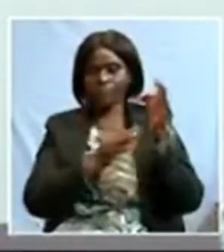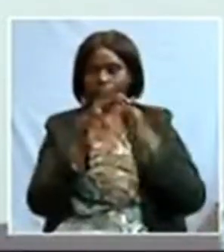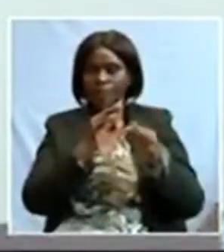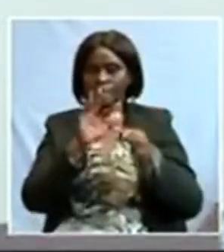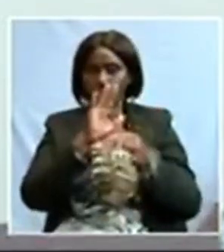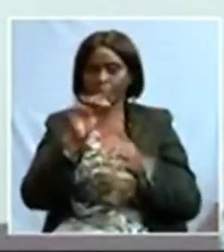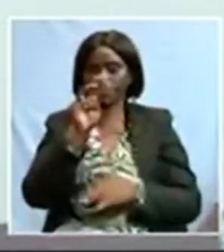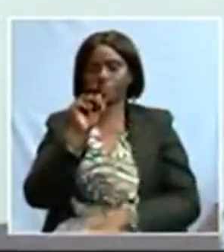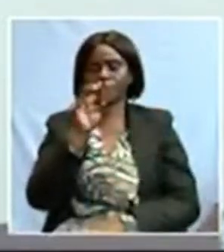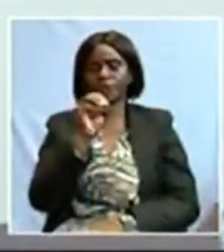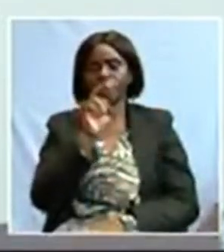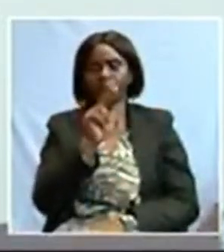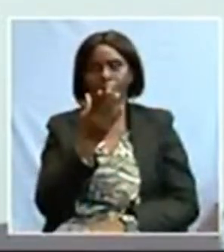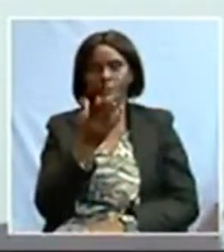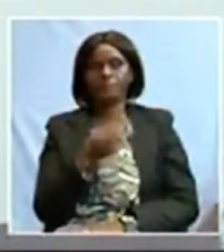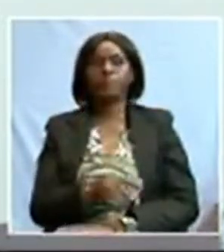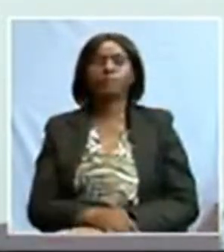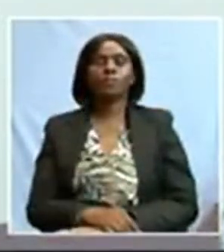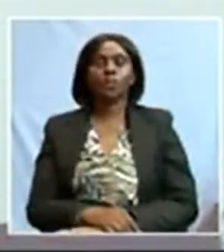your memorandum.